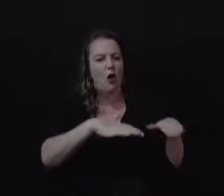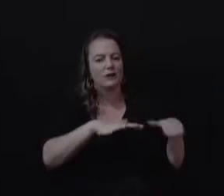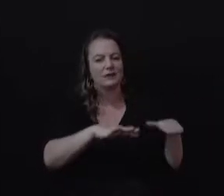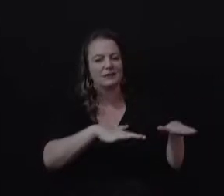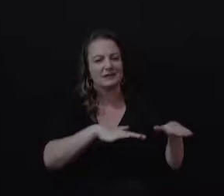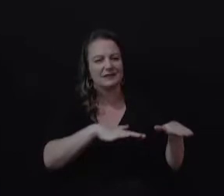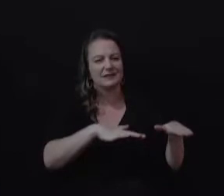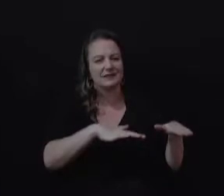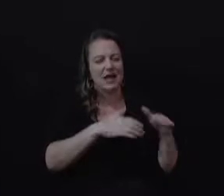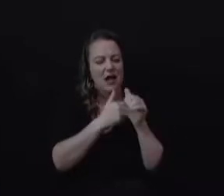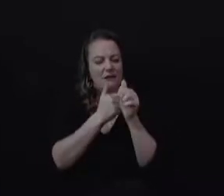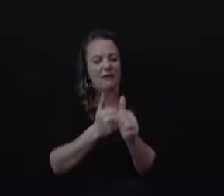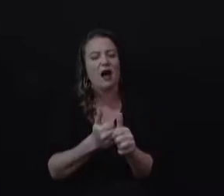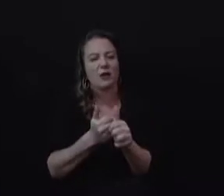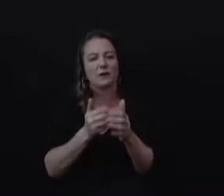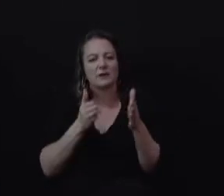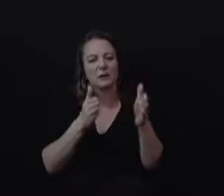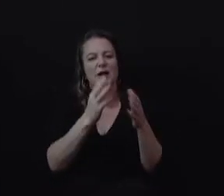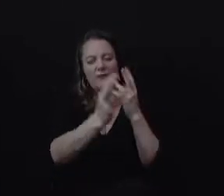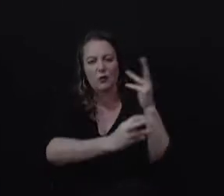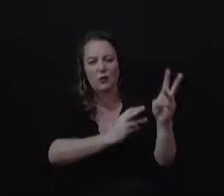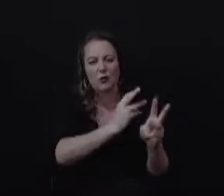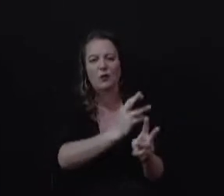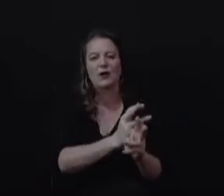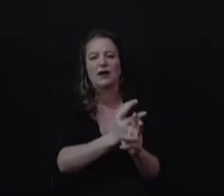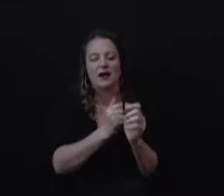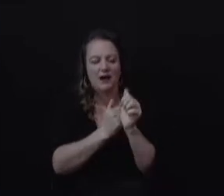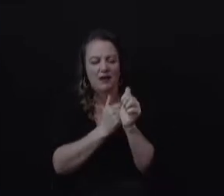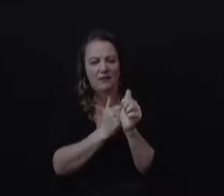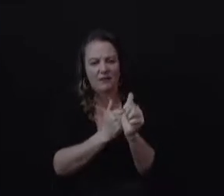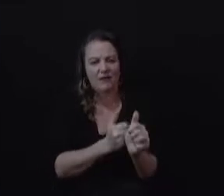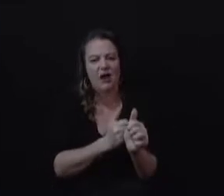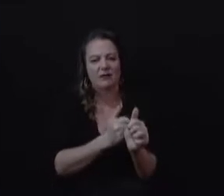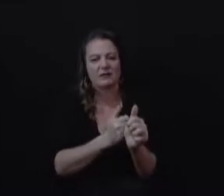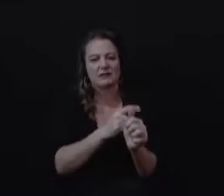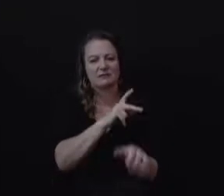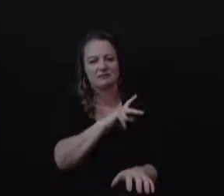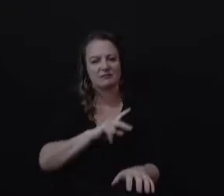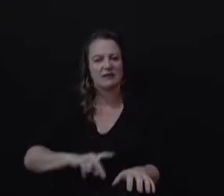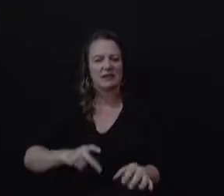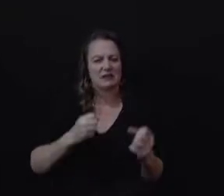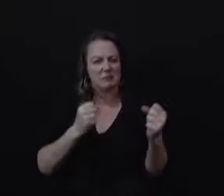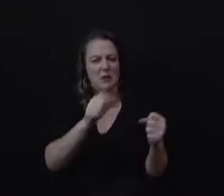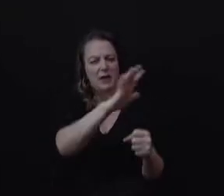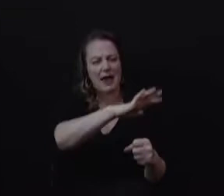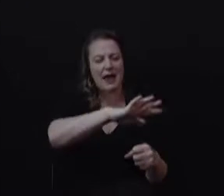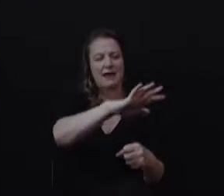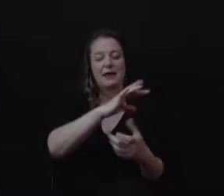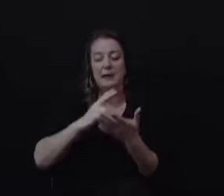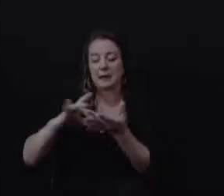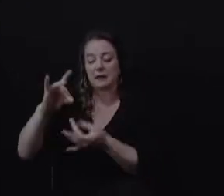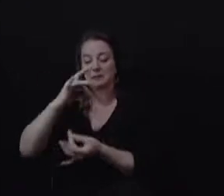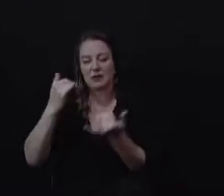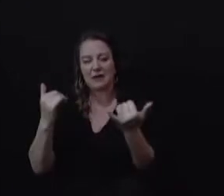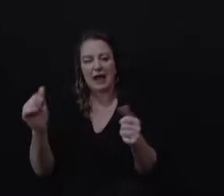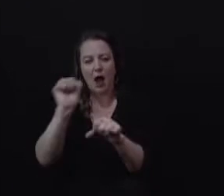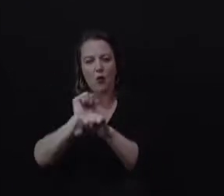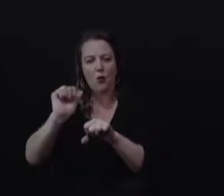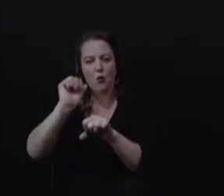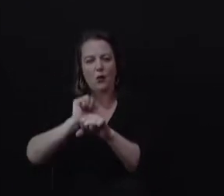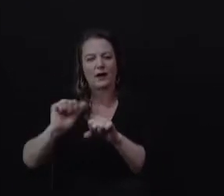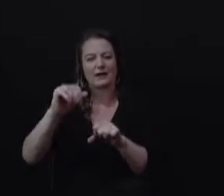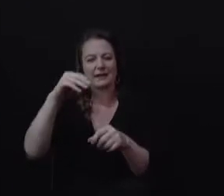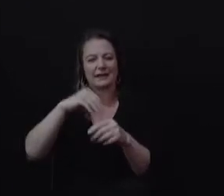the course of this world, following the prince of the power of the air, the spirit that is now at work in the sons